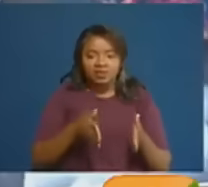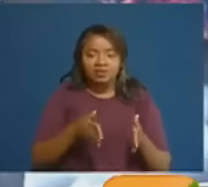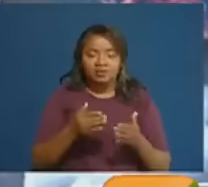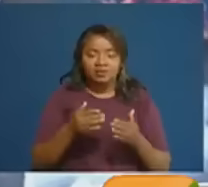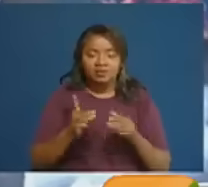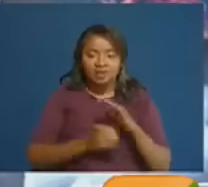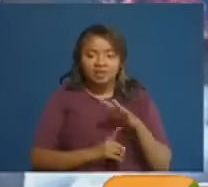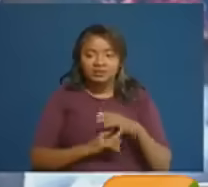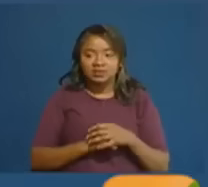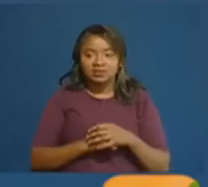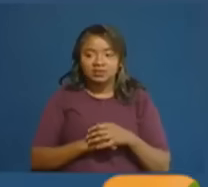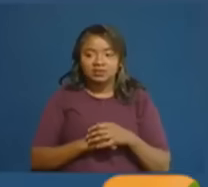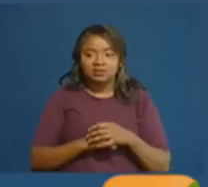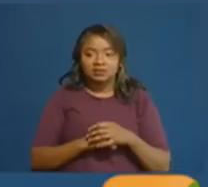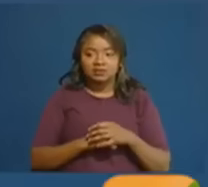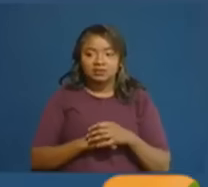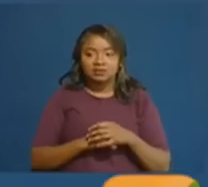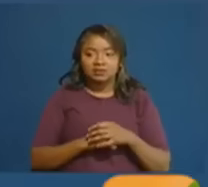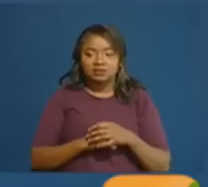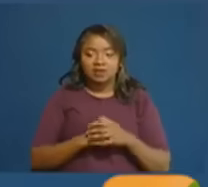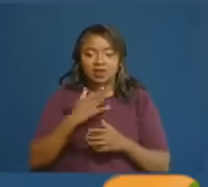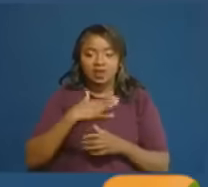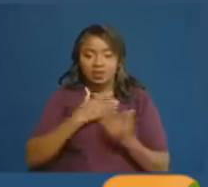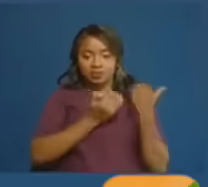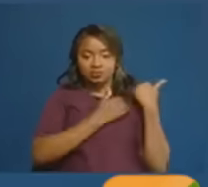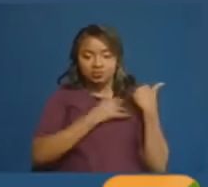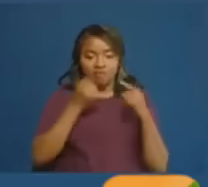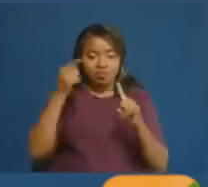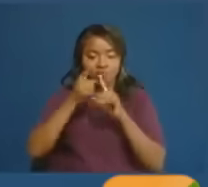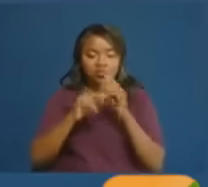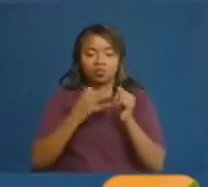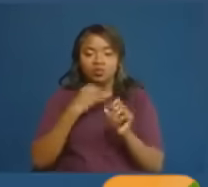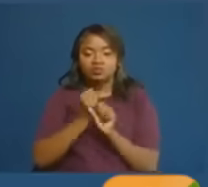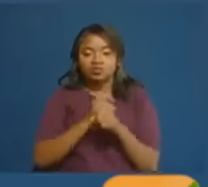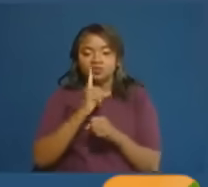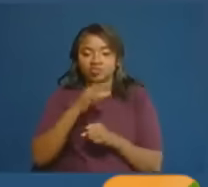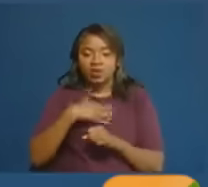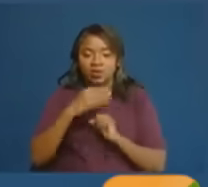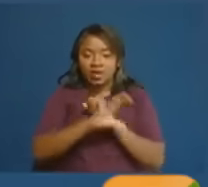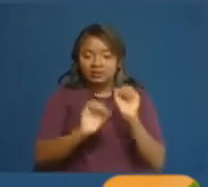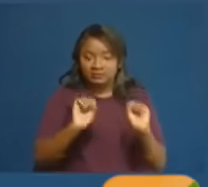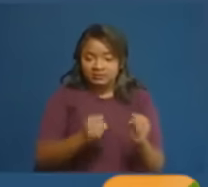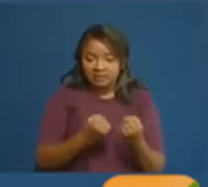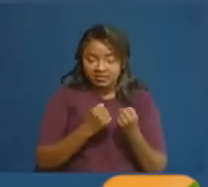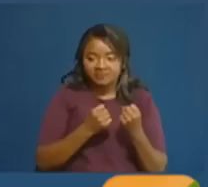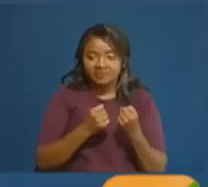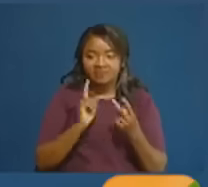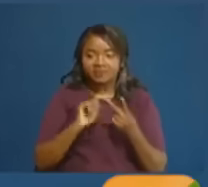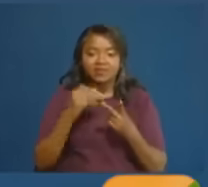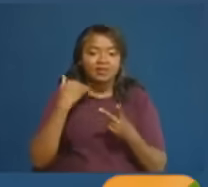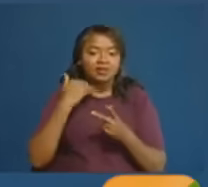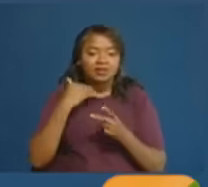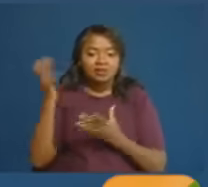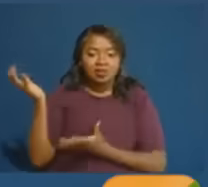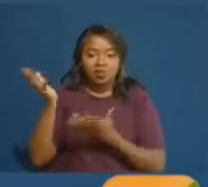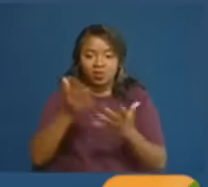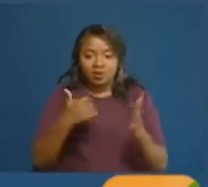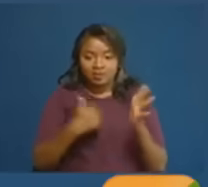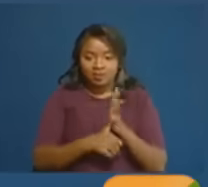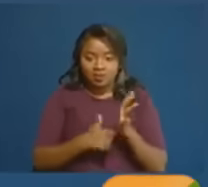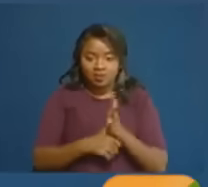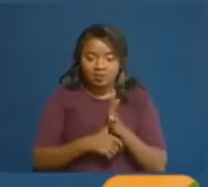ensure, first, that the country is safe and secure. Criminals don't run roughshod on citizens mm-hmm. for whatever